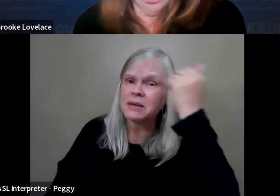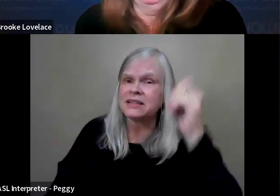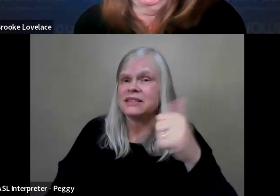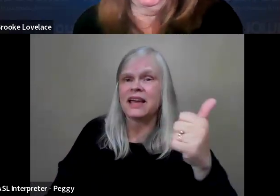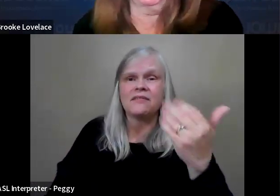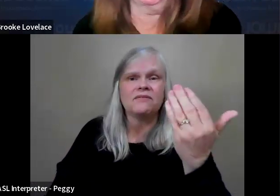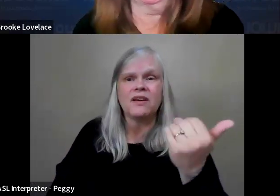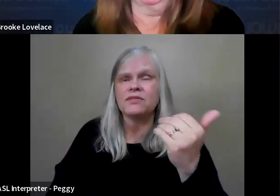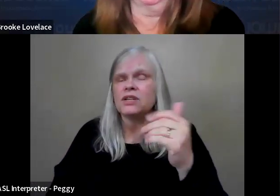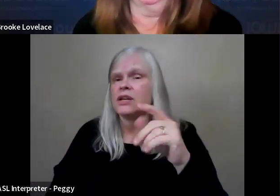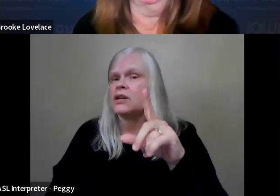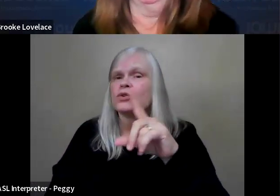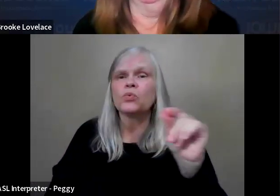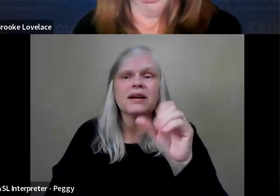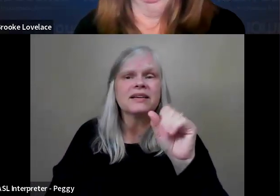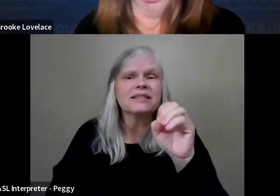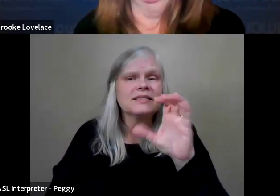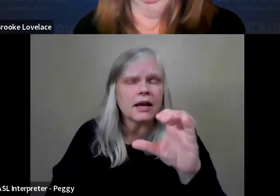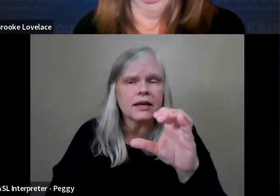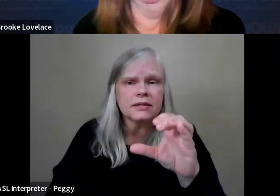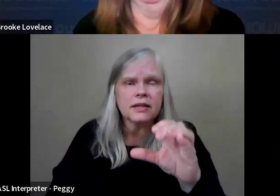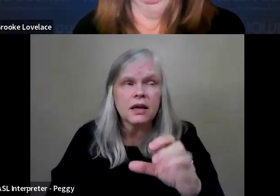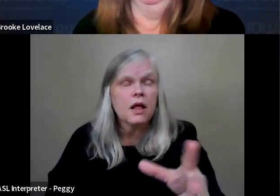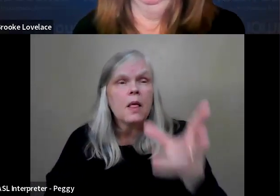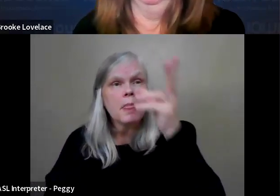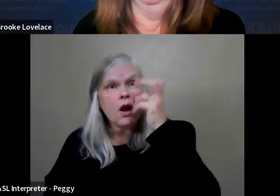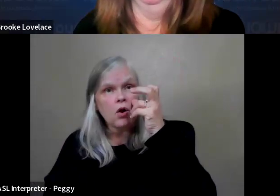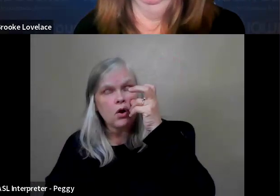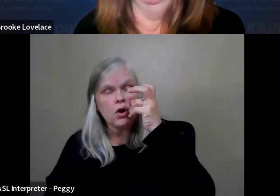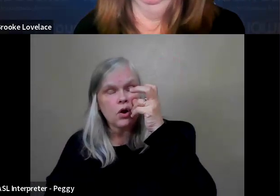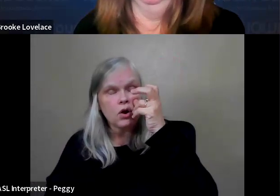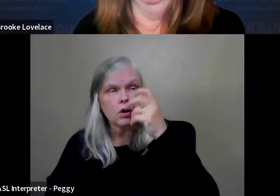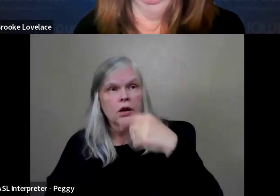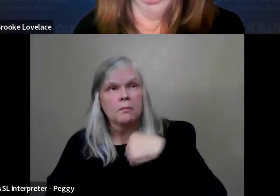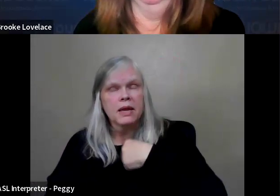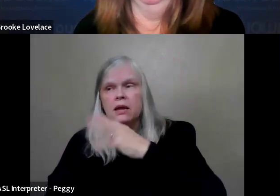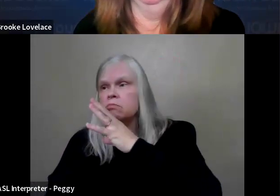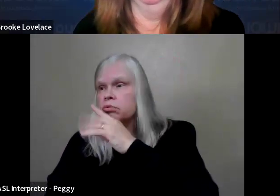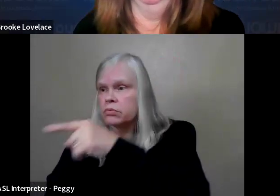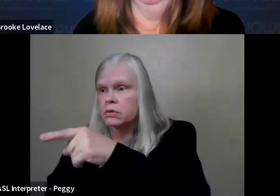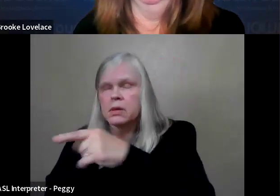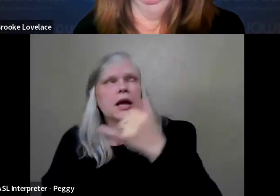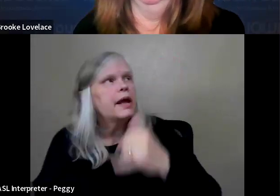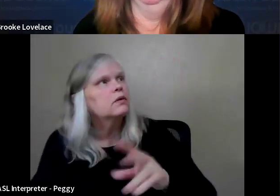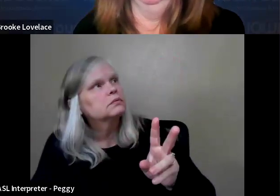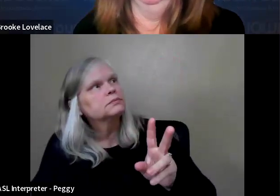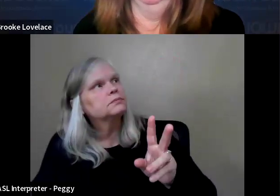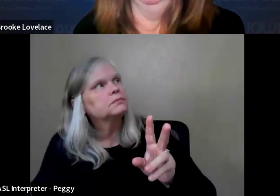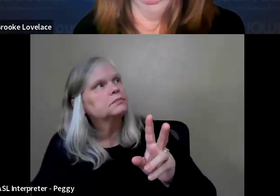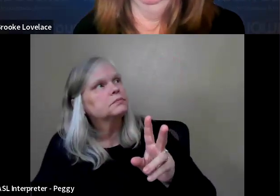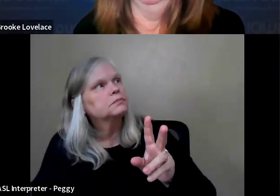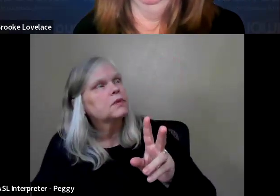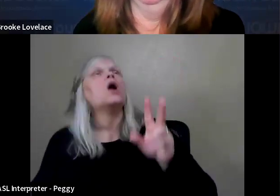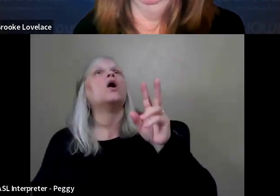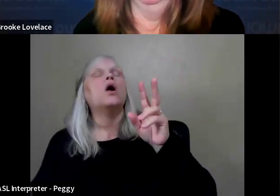maybe 20 seconds sometimes to take in what we've said and then respond. So I want to kind of show you